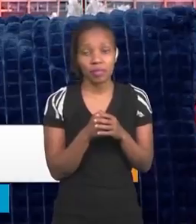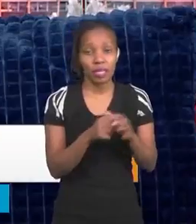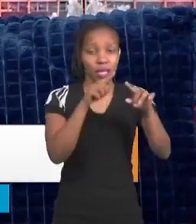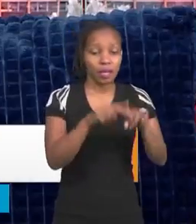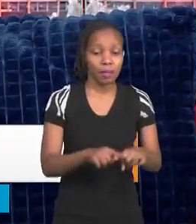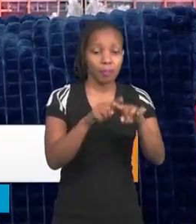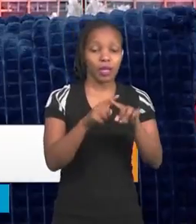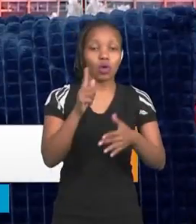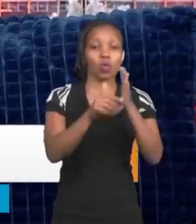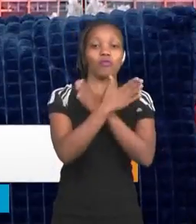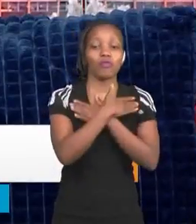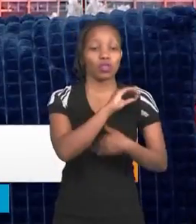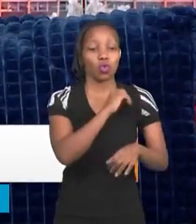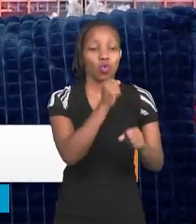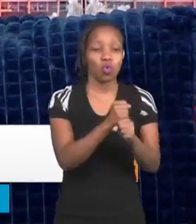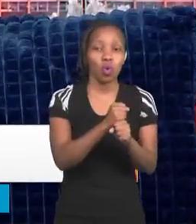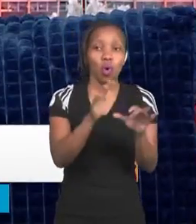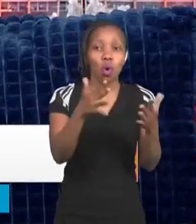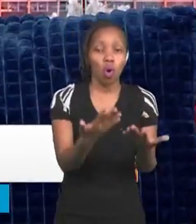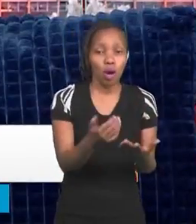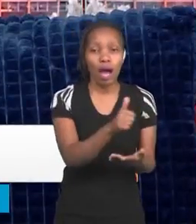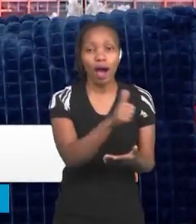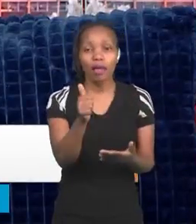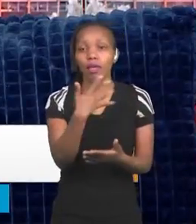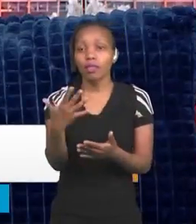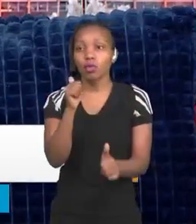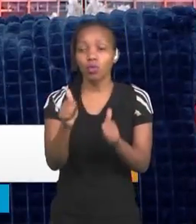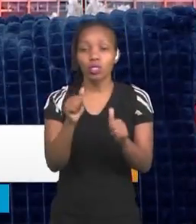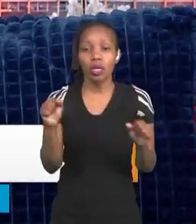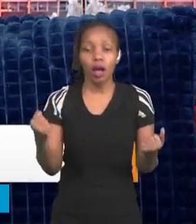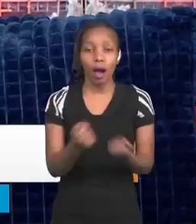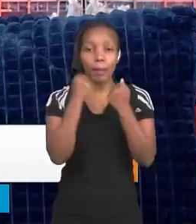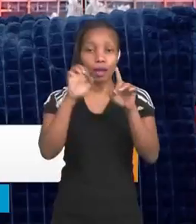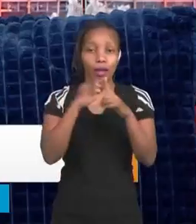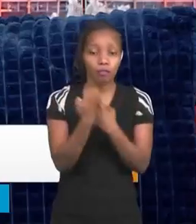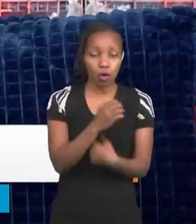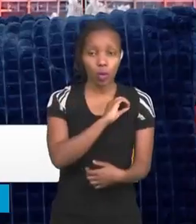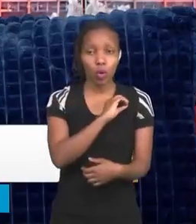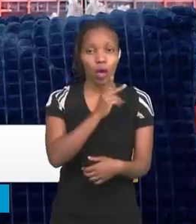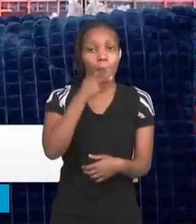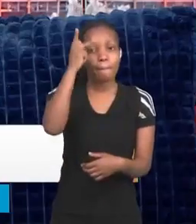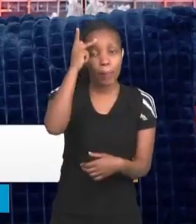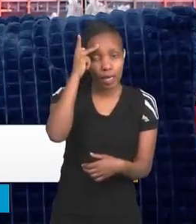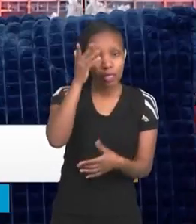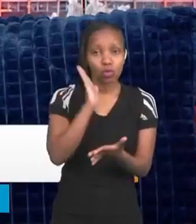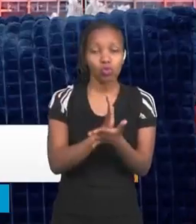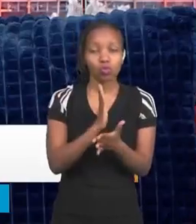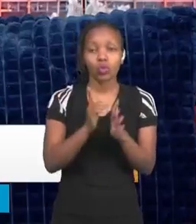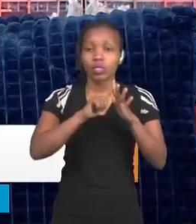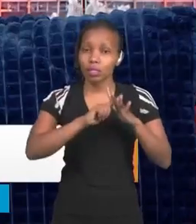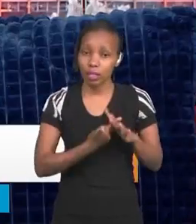on what their peers are doing, mm-hmm. and what else is also happening around their own environment. Yes. So it is the parents who really